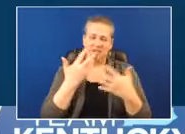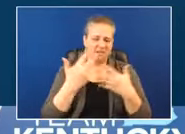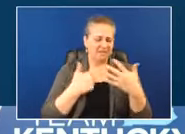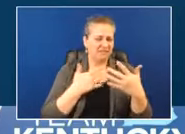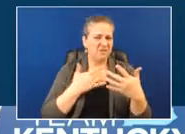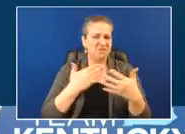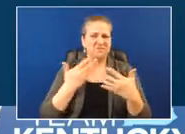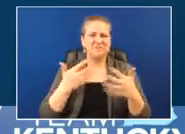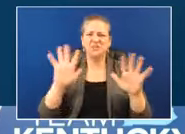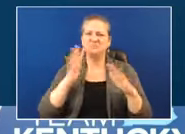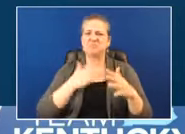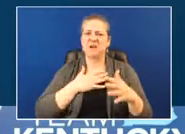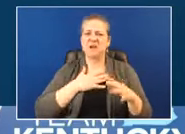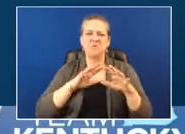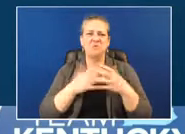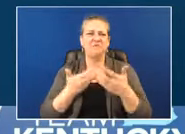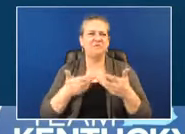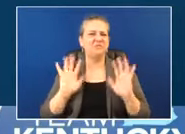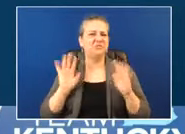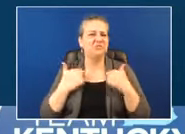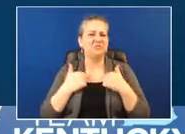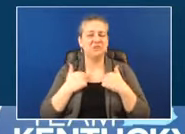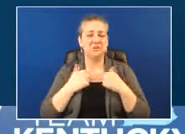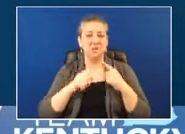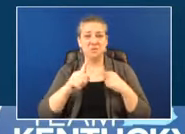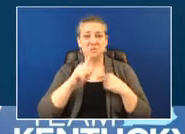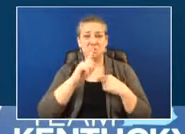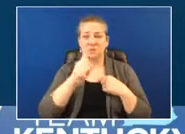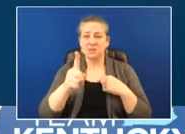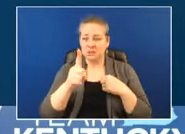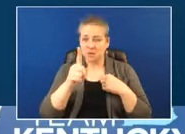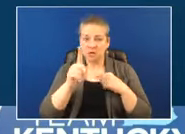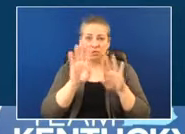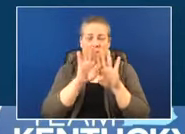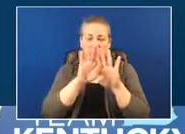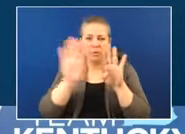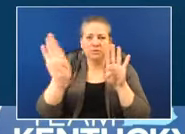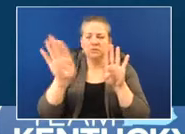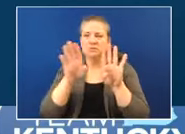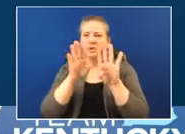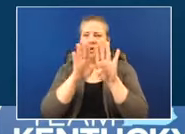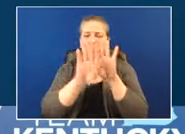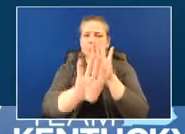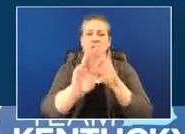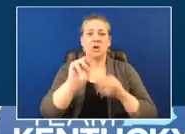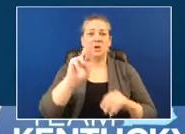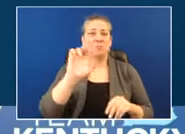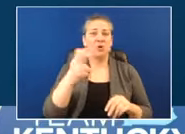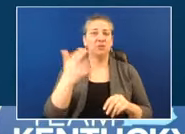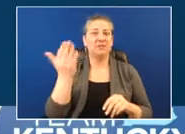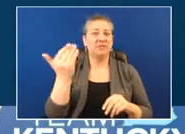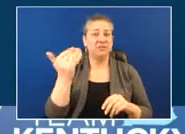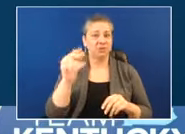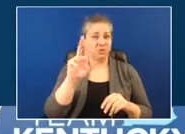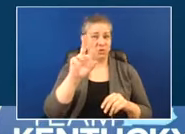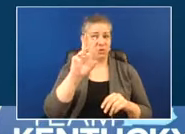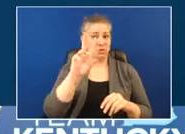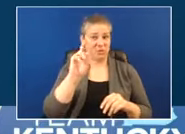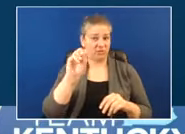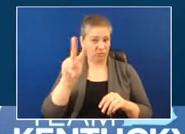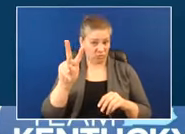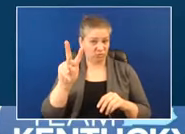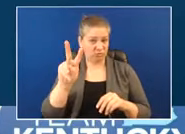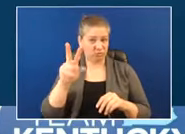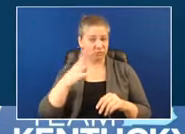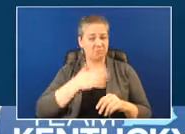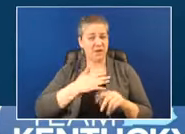On March the 15th, 2002, I got a message from a dear friend who wanted